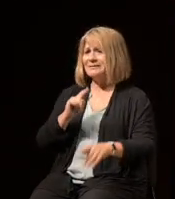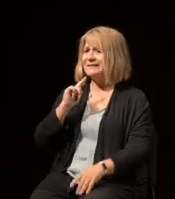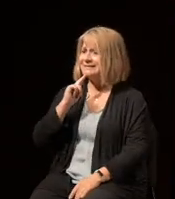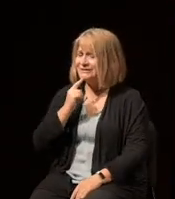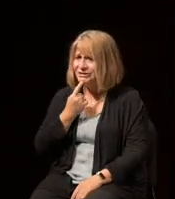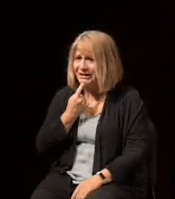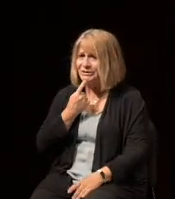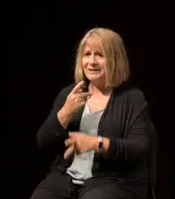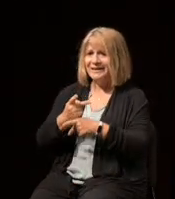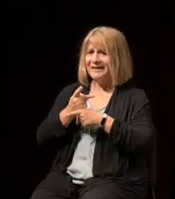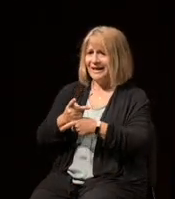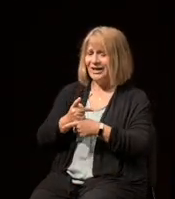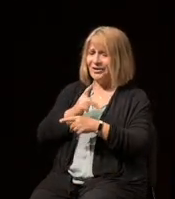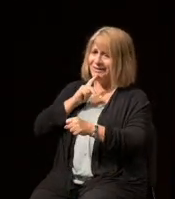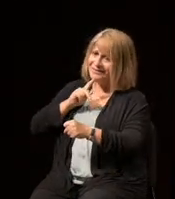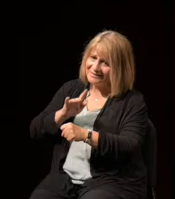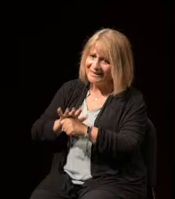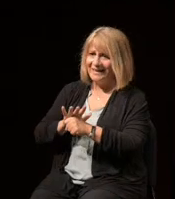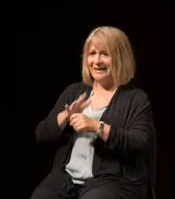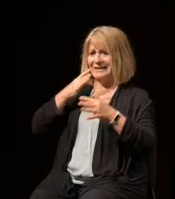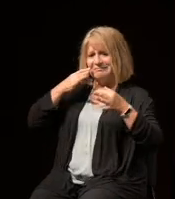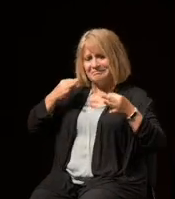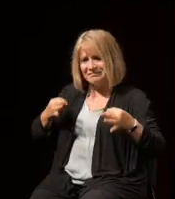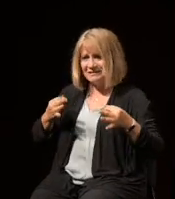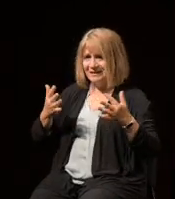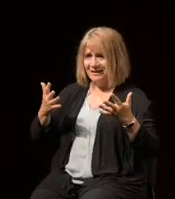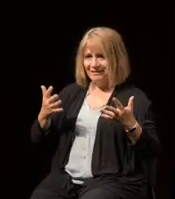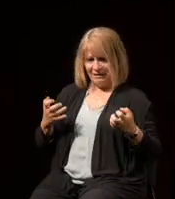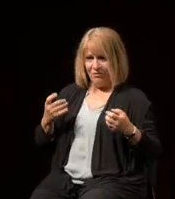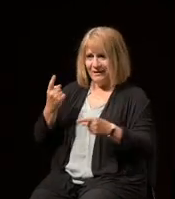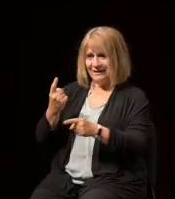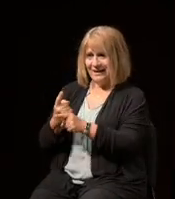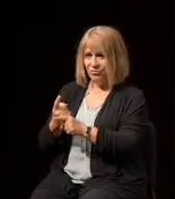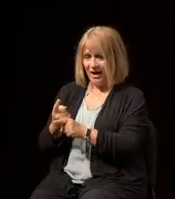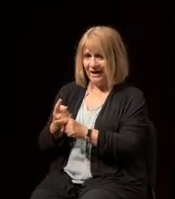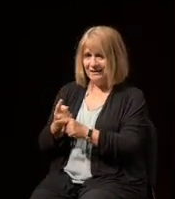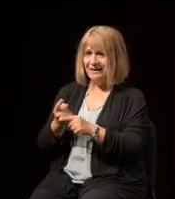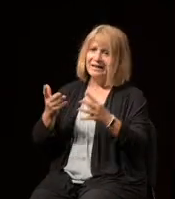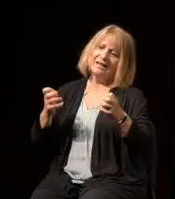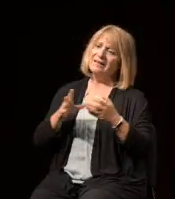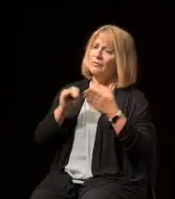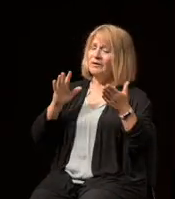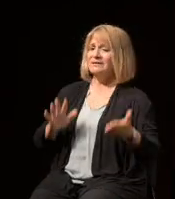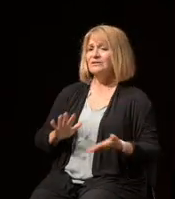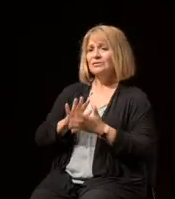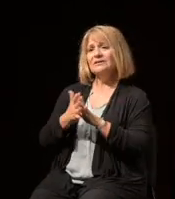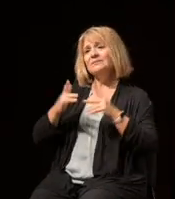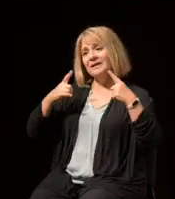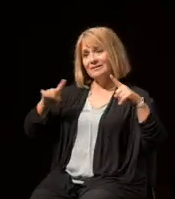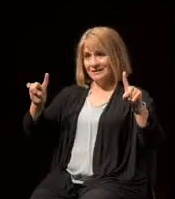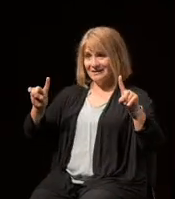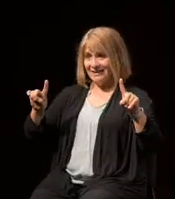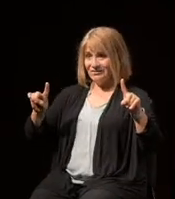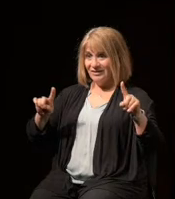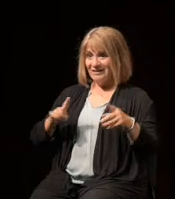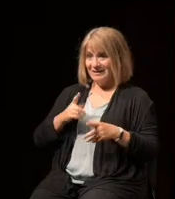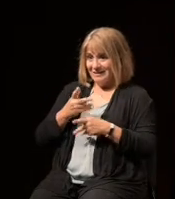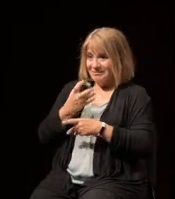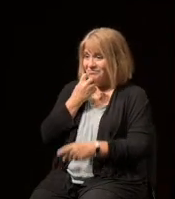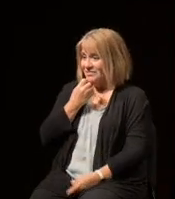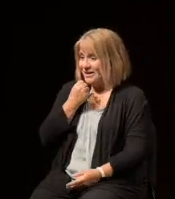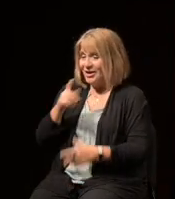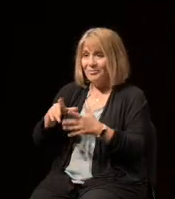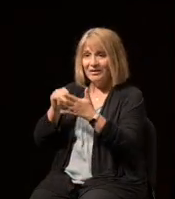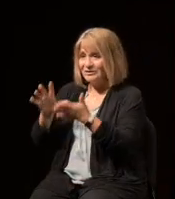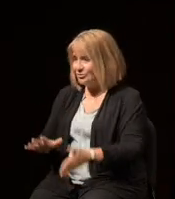They're dedicated. They want to get it right, and they want their students to be successful. They care about the students and the families